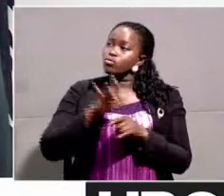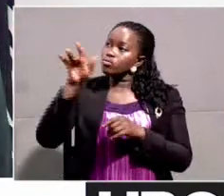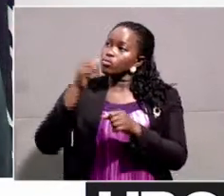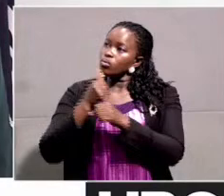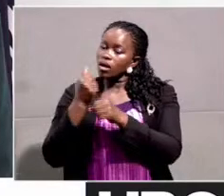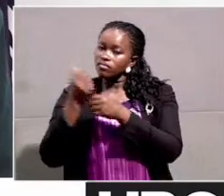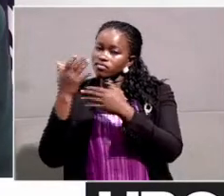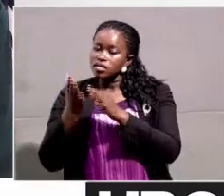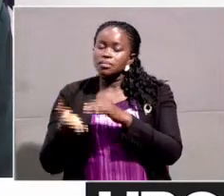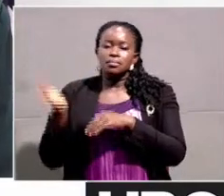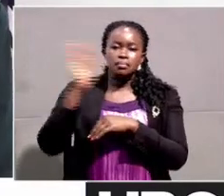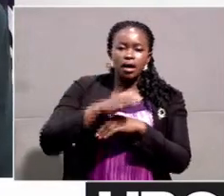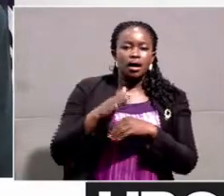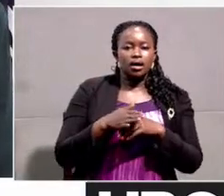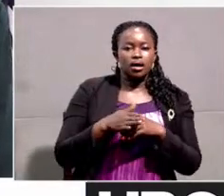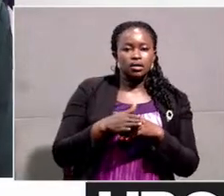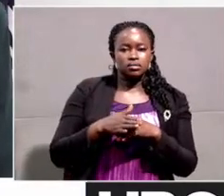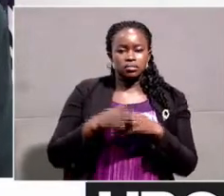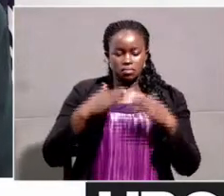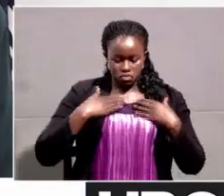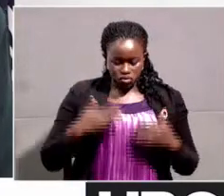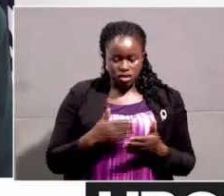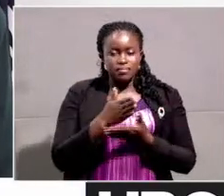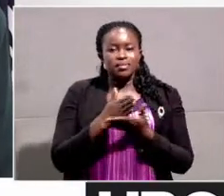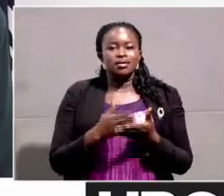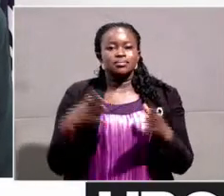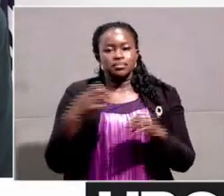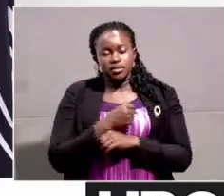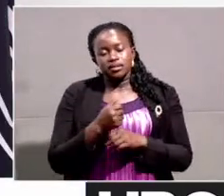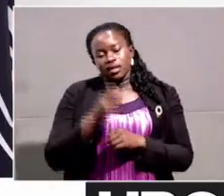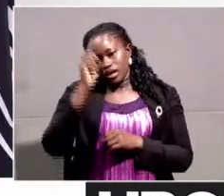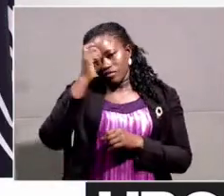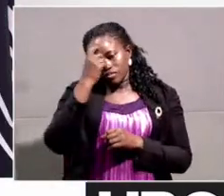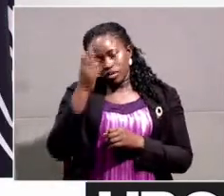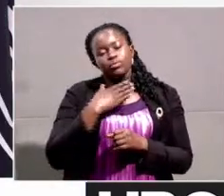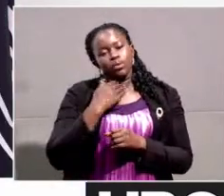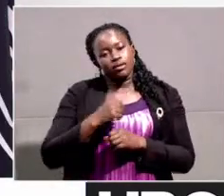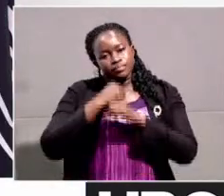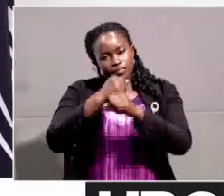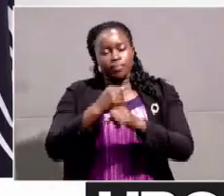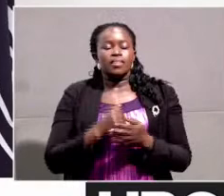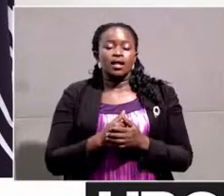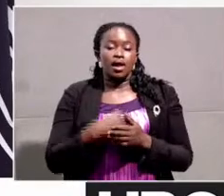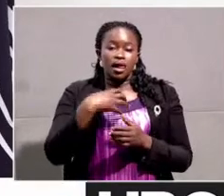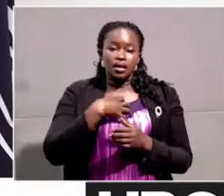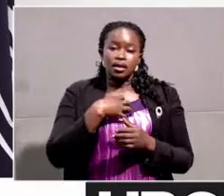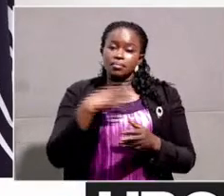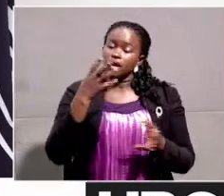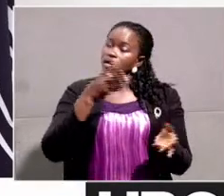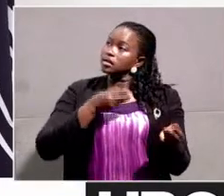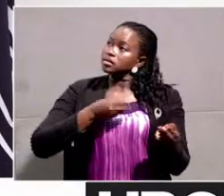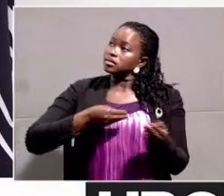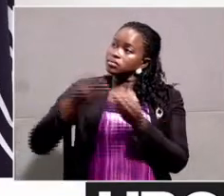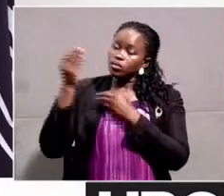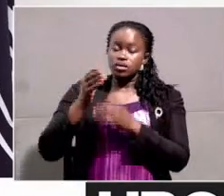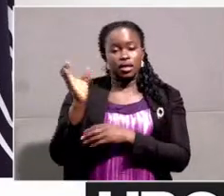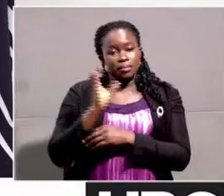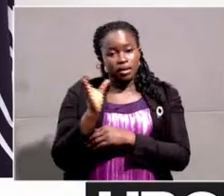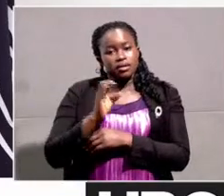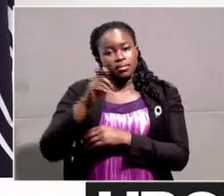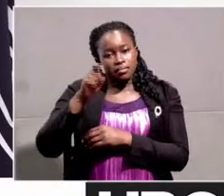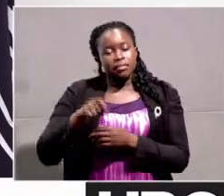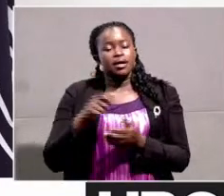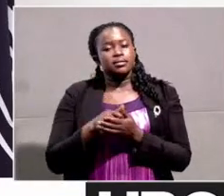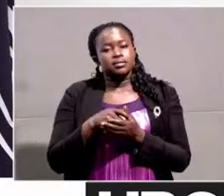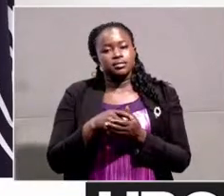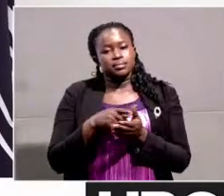So the government has come up to protect them. Labor export companies are required to foot bills of